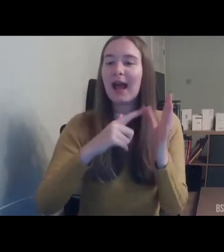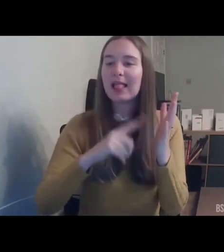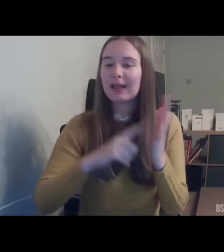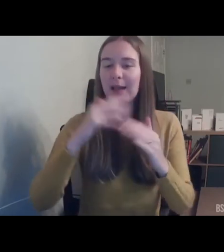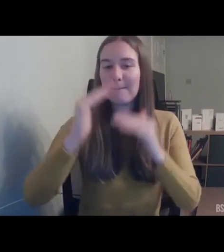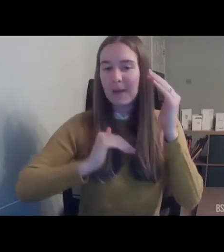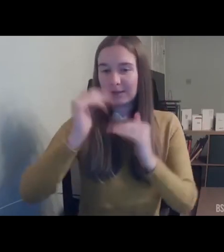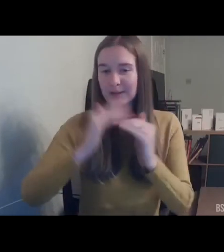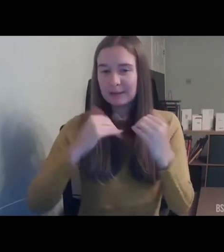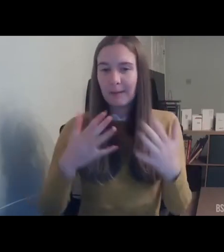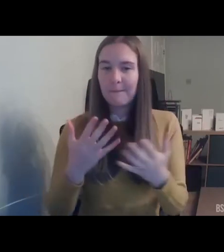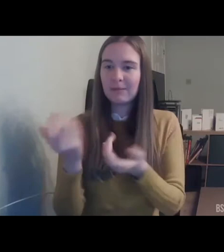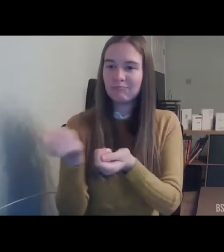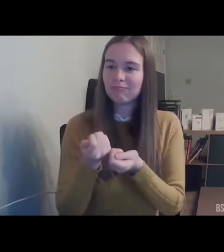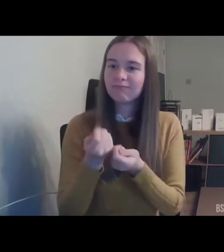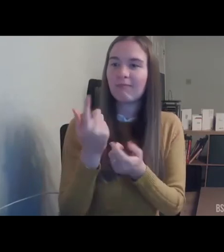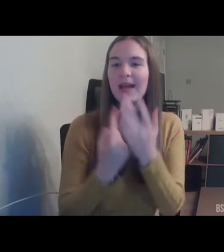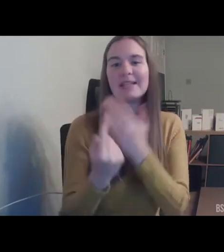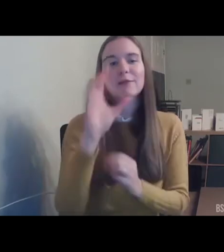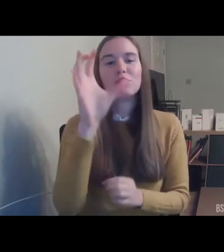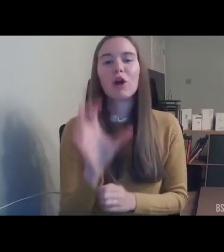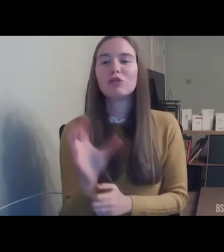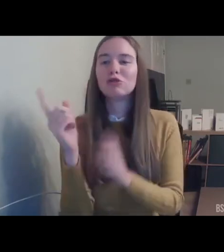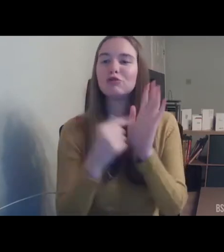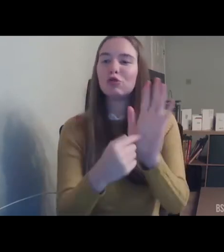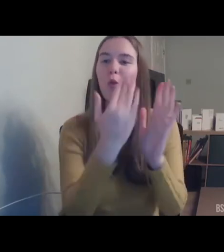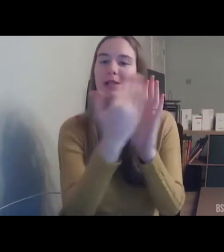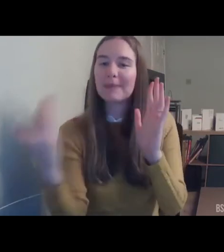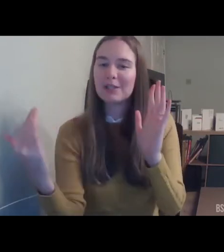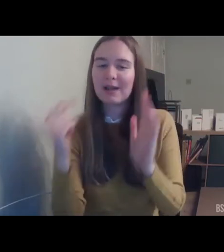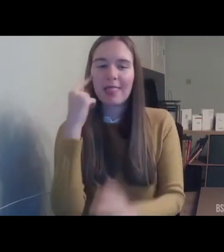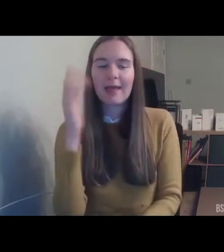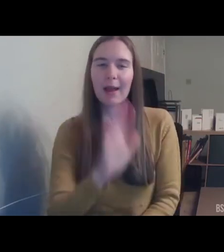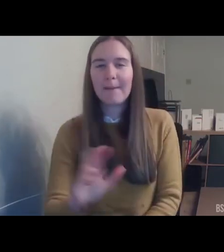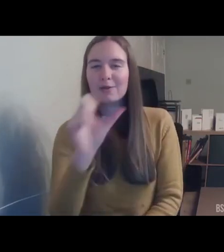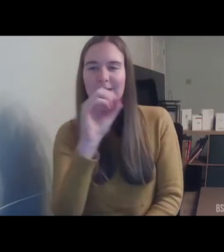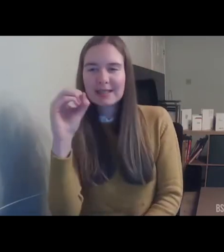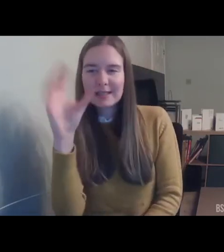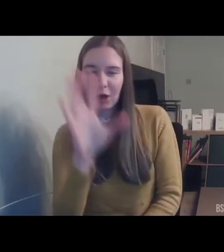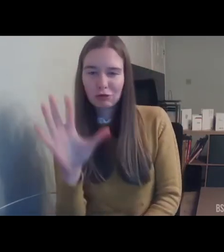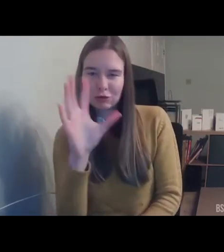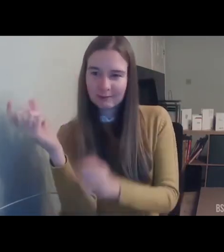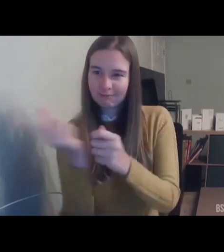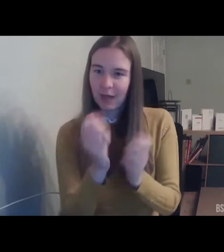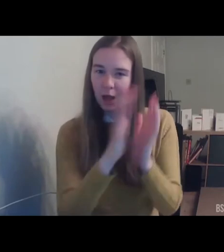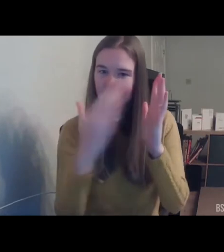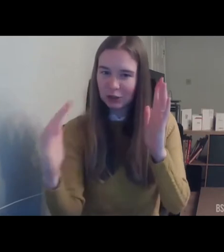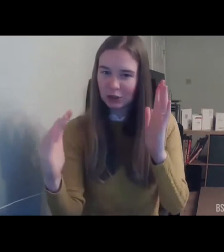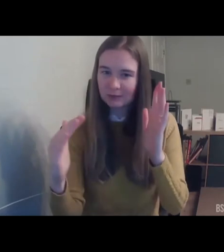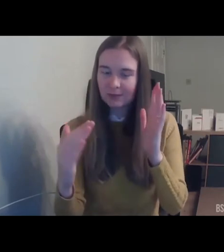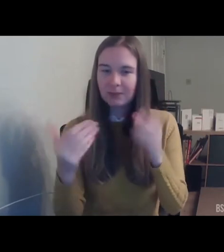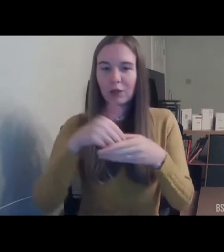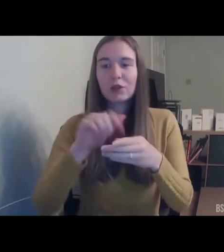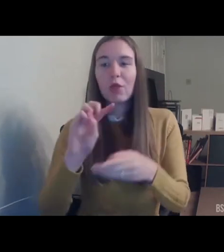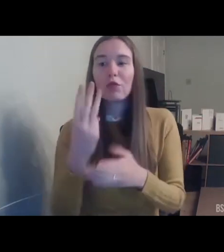contributions from individual countries. And I think there are about 60 countries that participate in that way, including I think three new